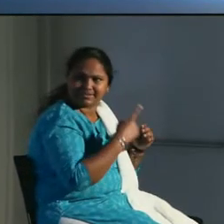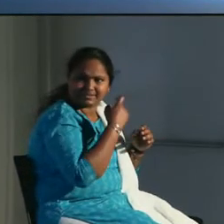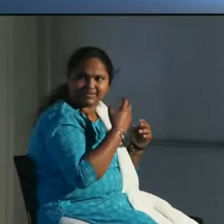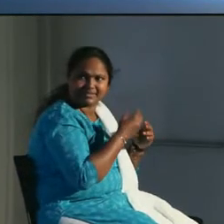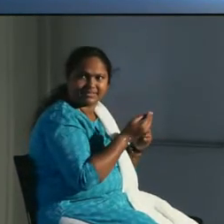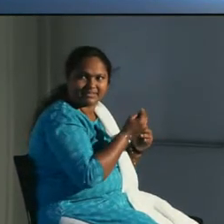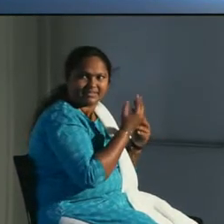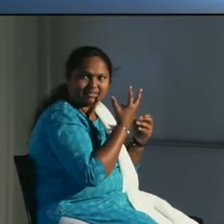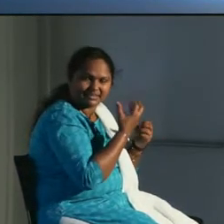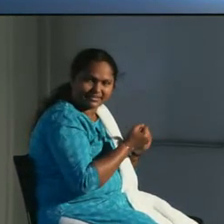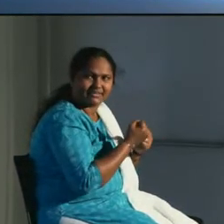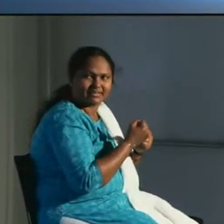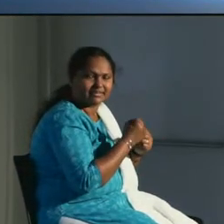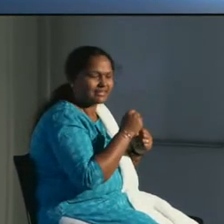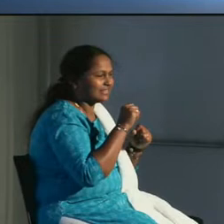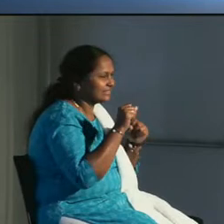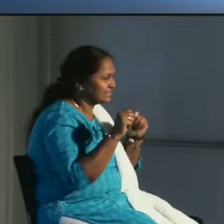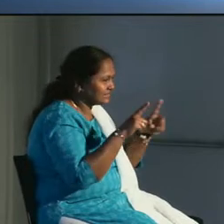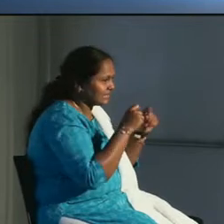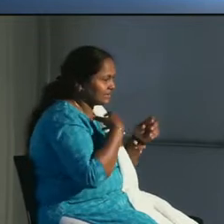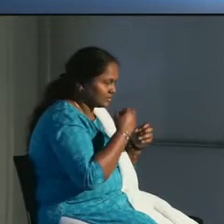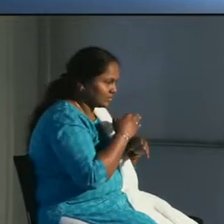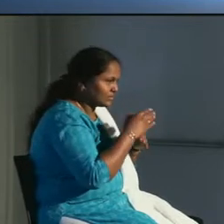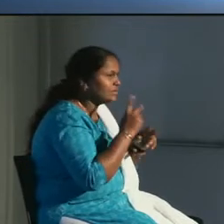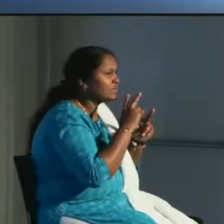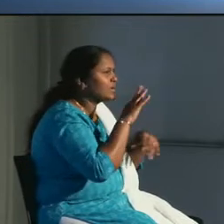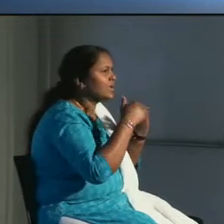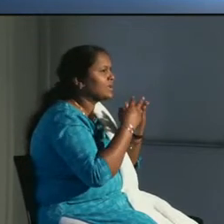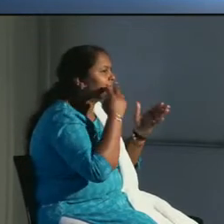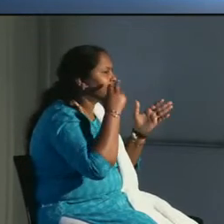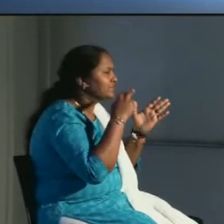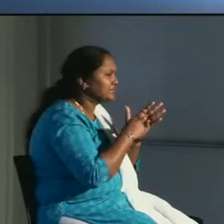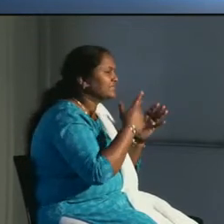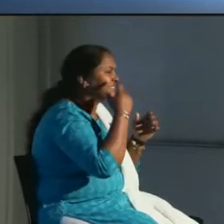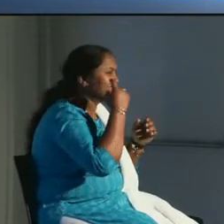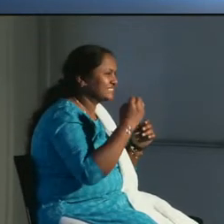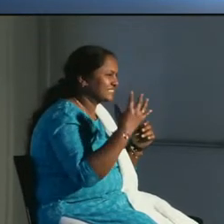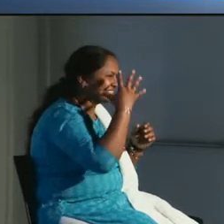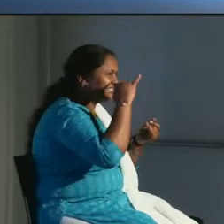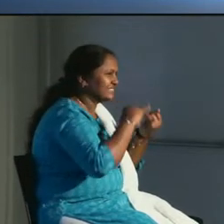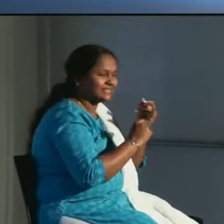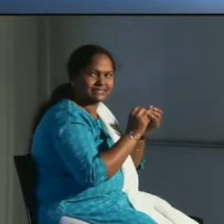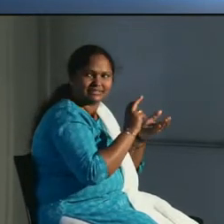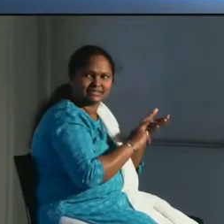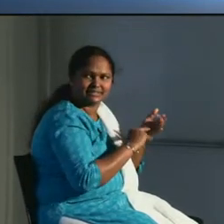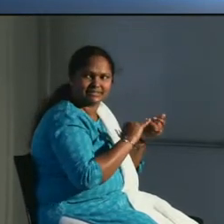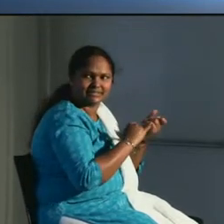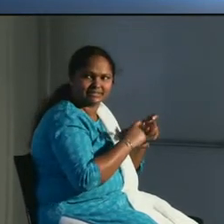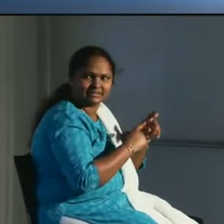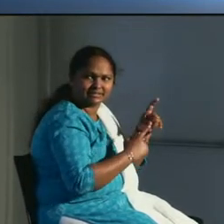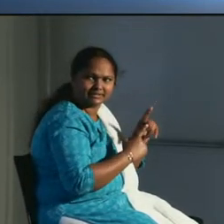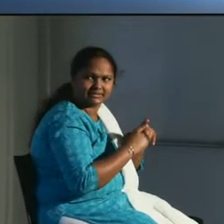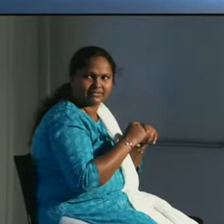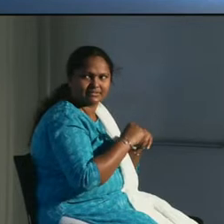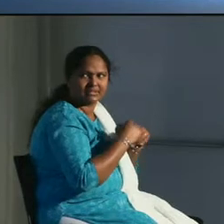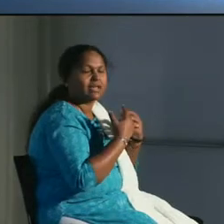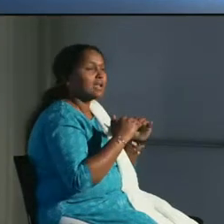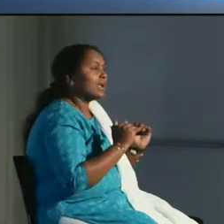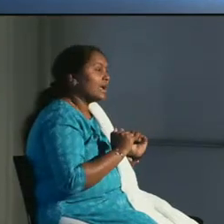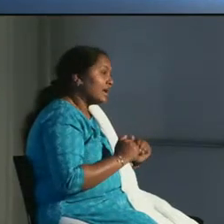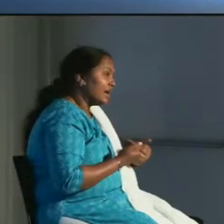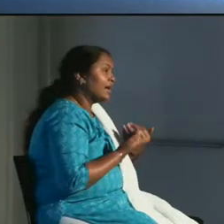one more slide, but talking about what is it to see a sunset on a sky, and